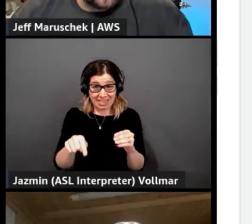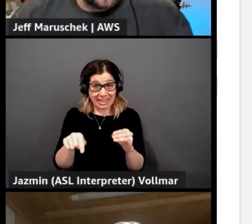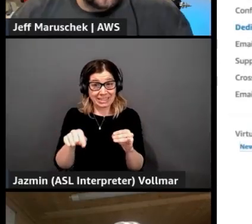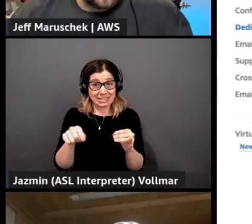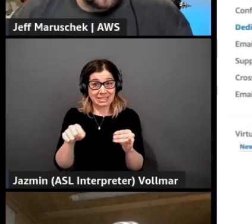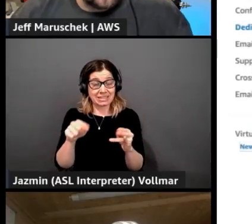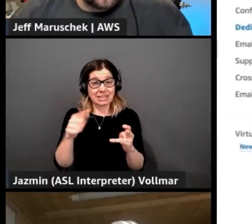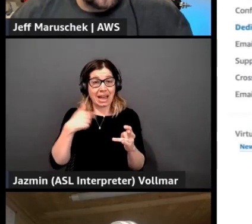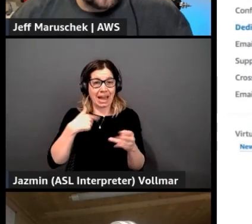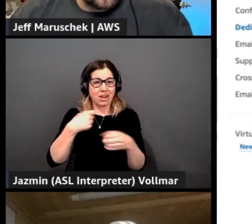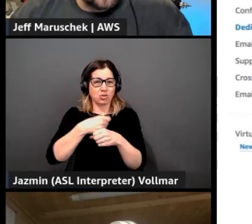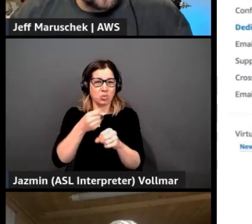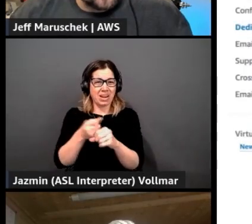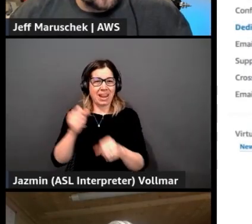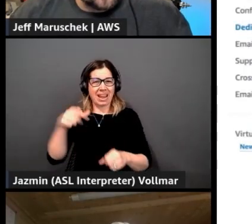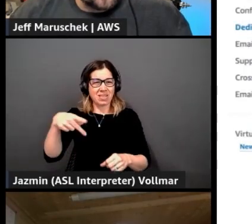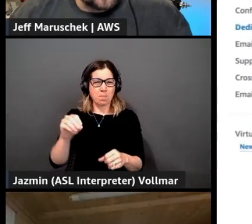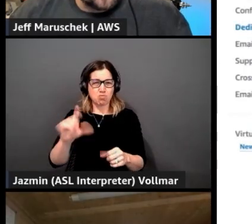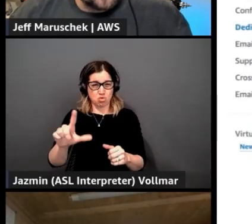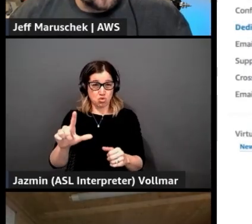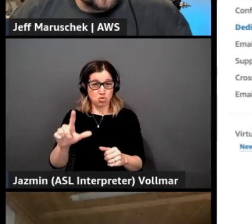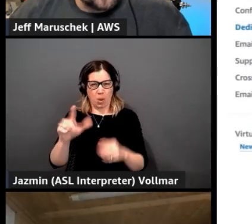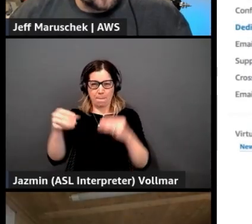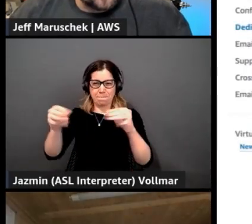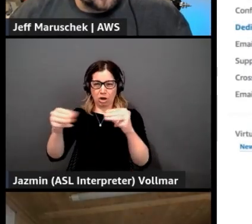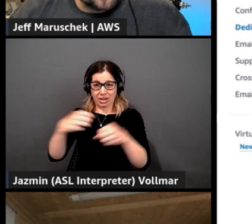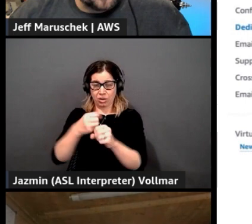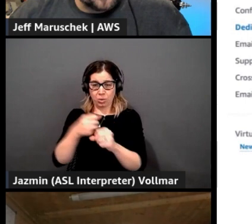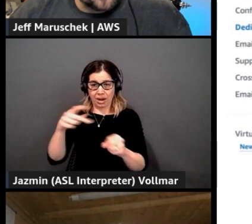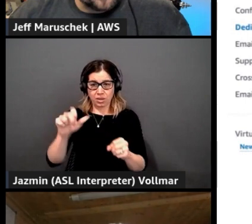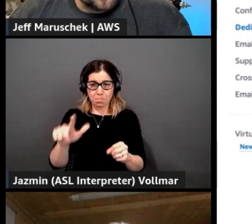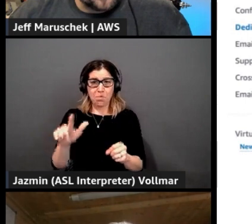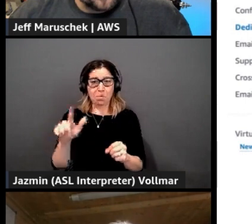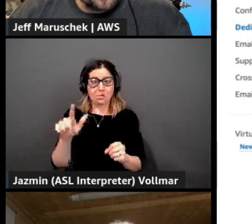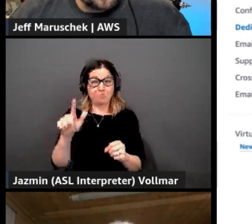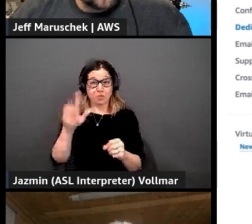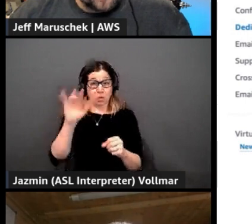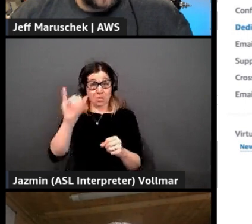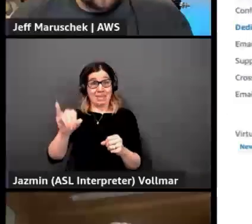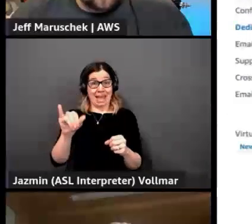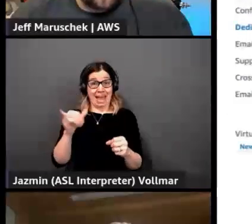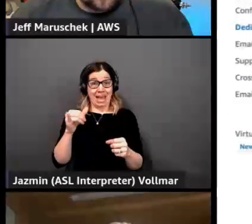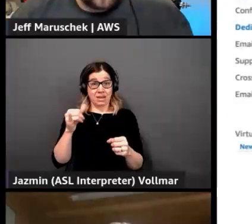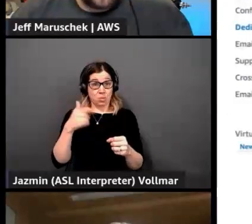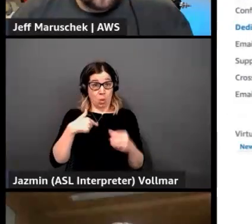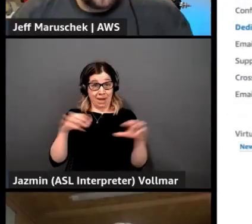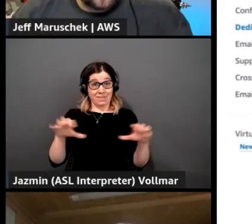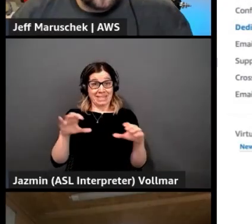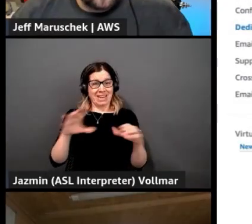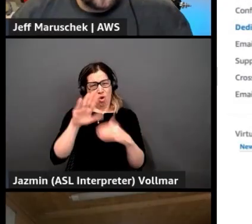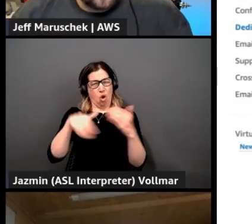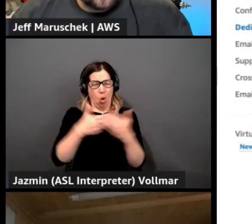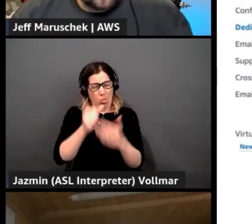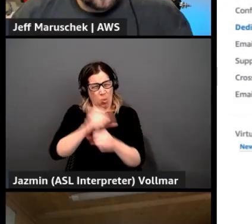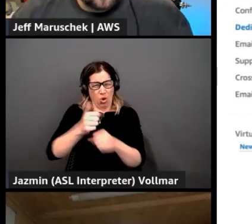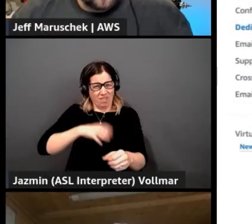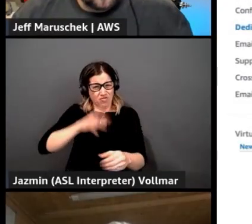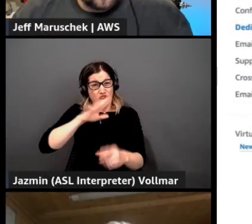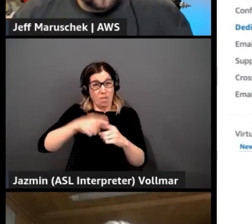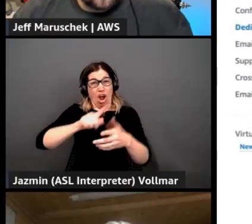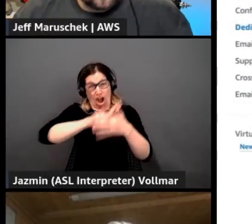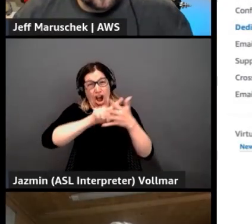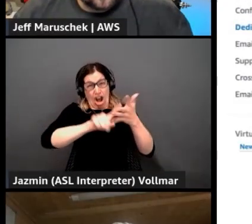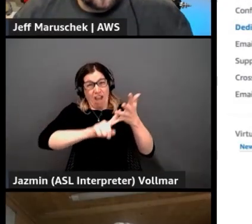create the pool. Now, Jeff, what that's done essentially is all of the work I talked about. Yeah. Right. Wow. That is now